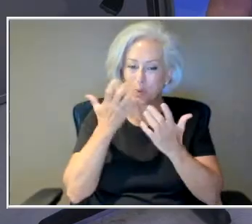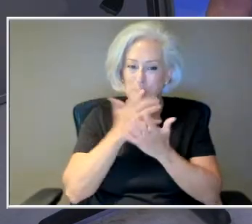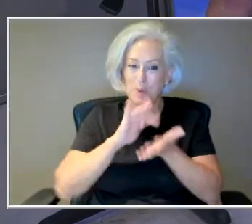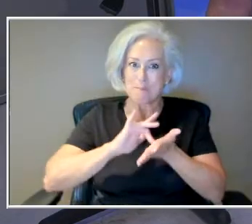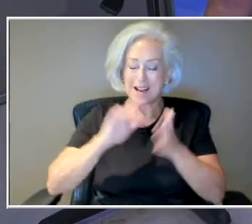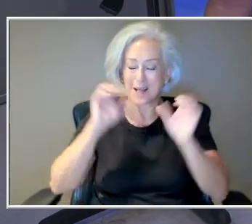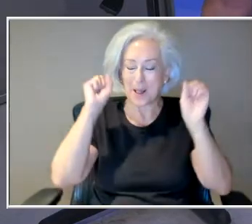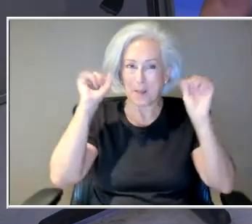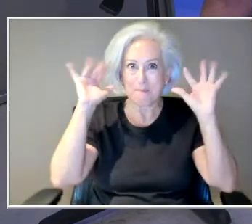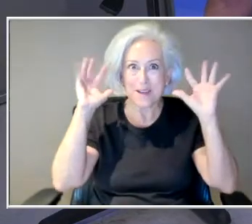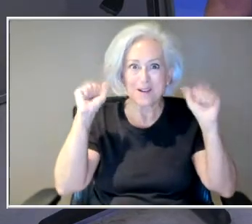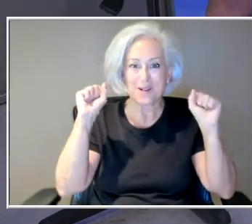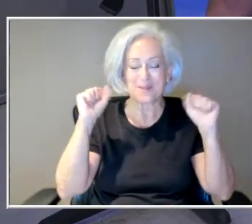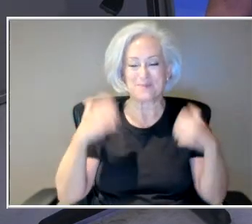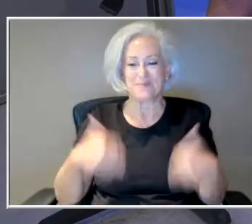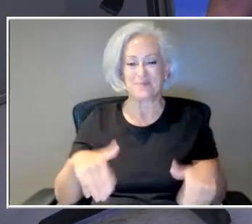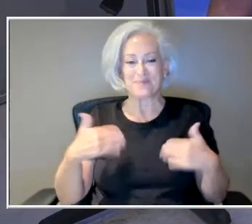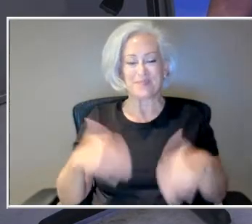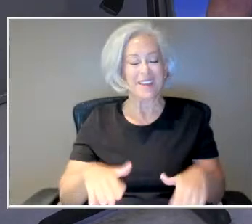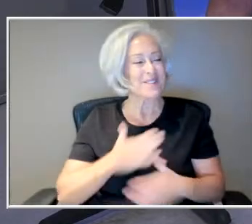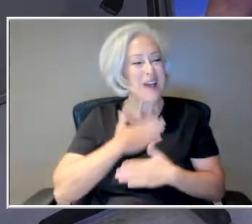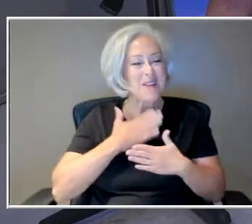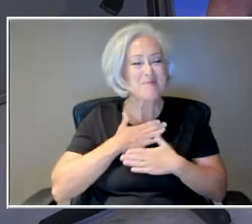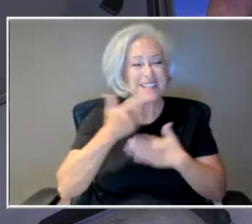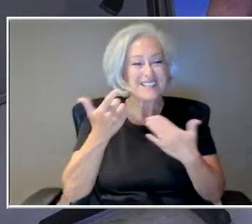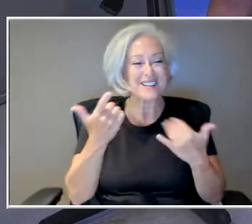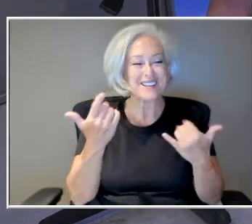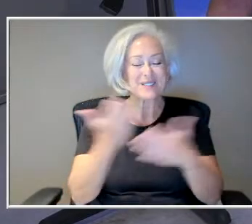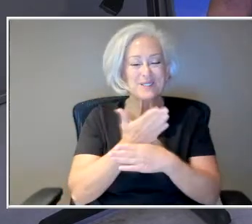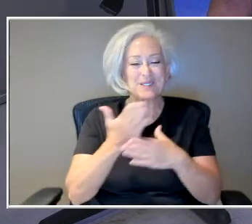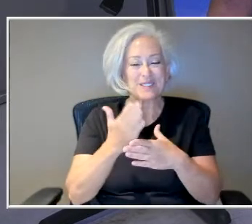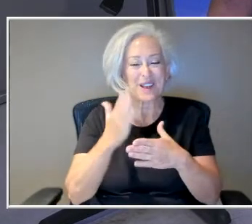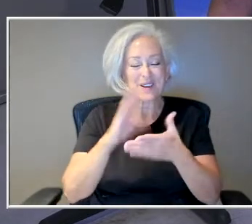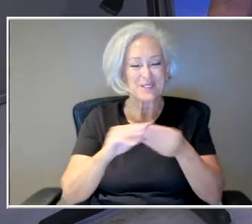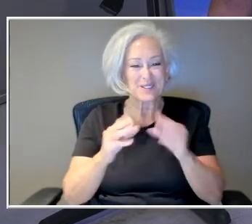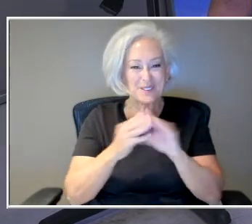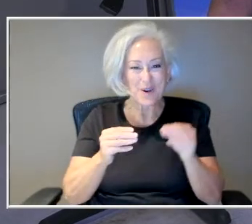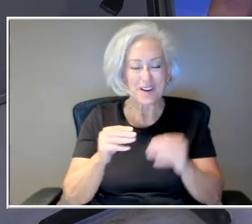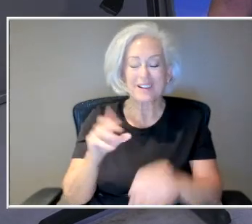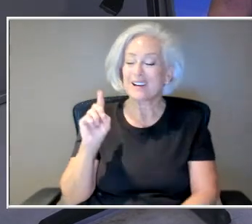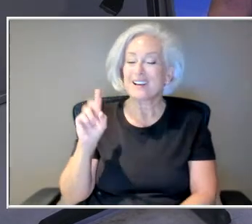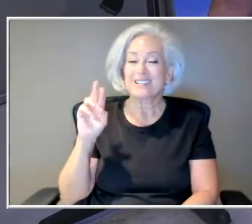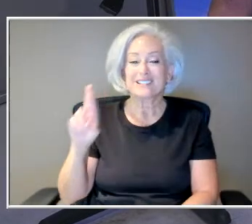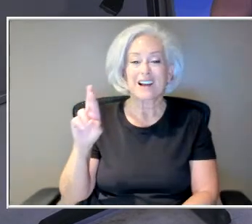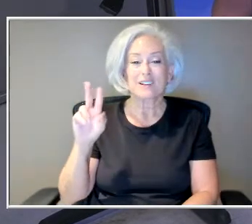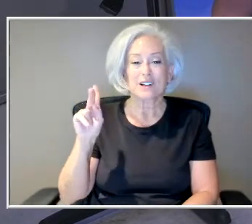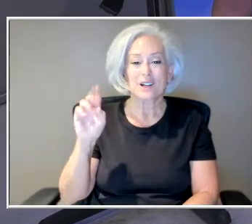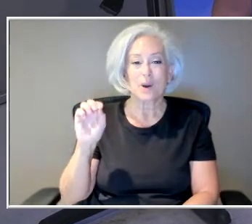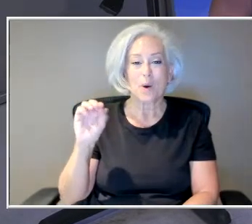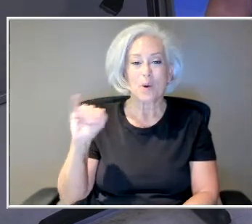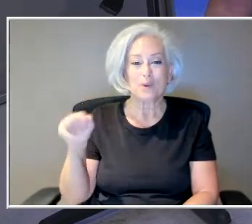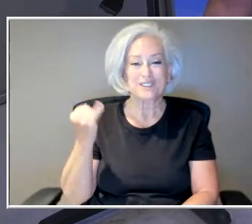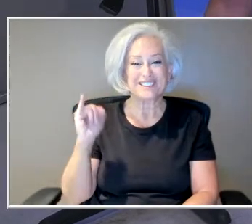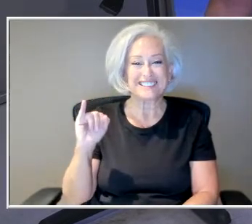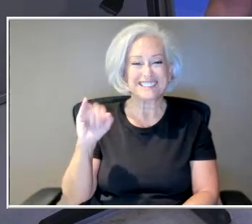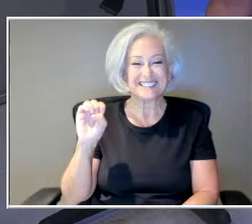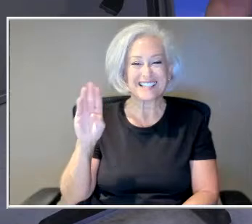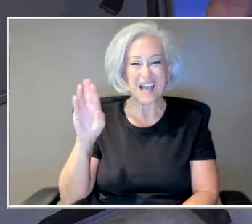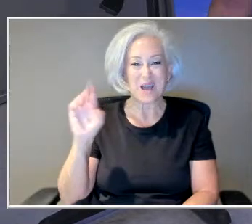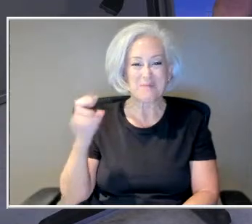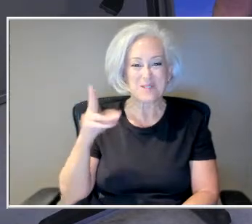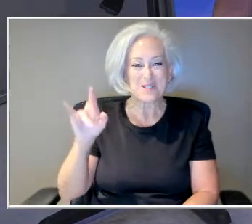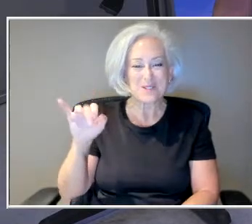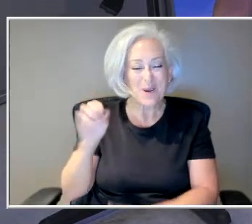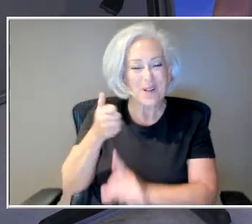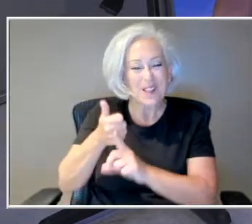so glad you're here to share your story. We're also joined by Dr. Koji Ebersol. He is back. He is the neurosurgeon who treated